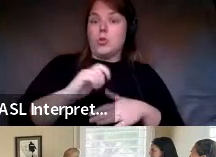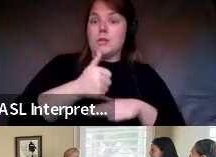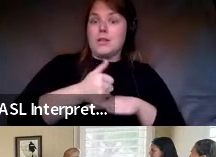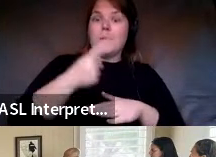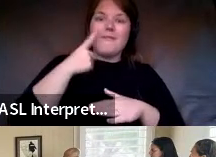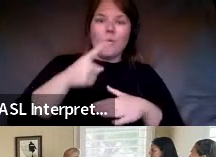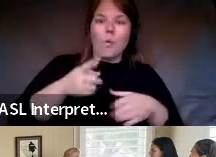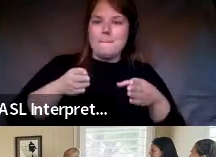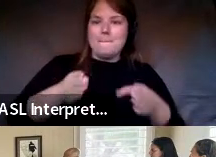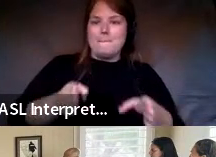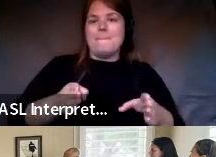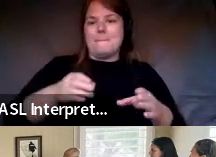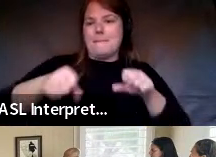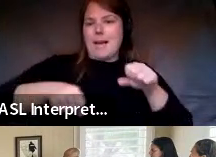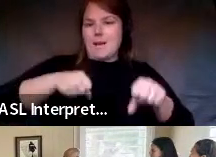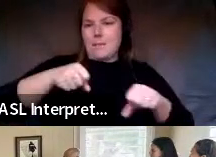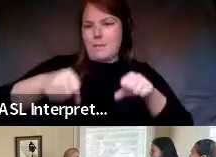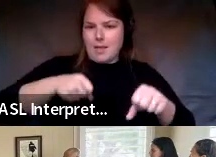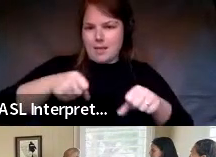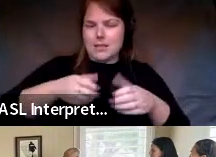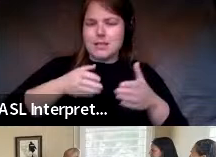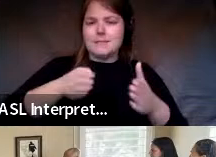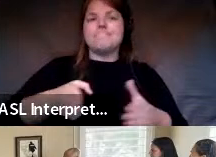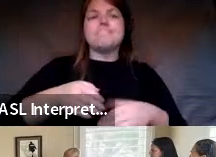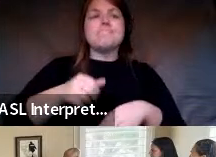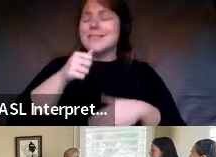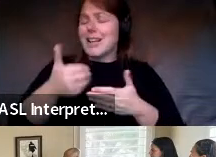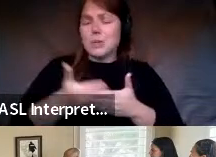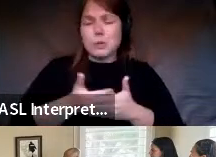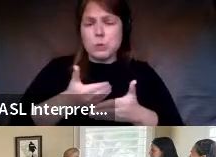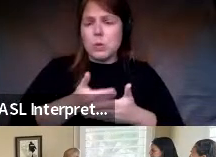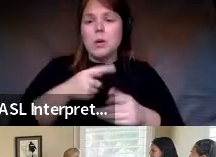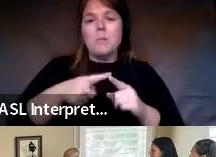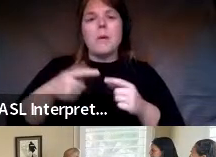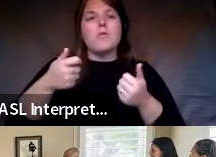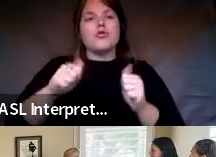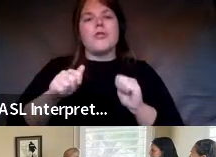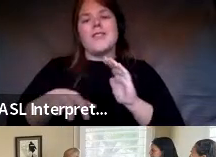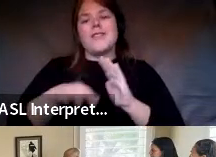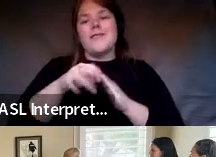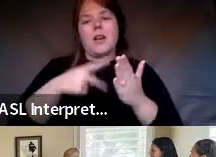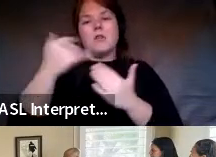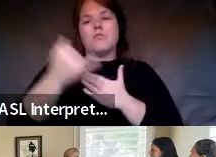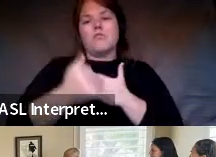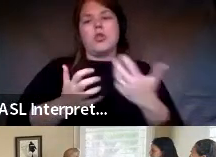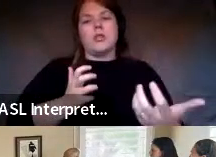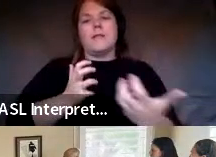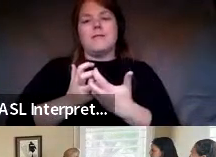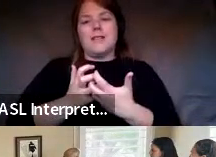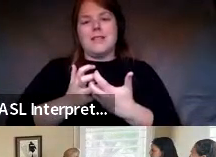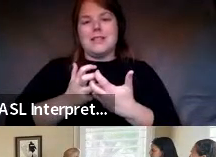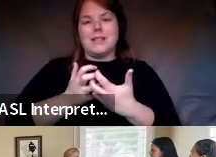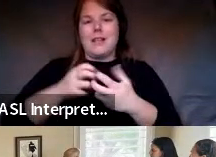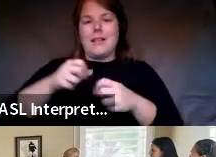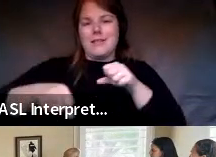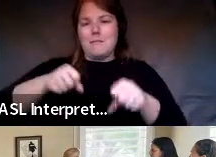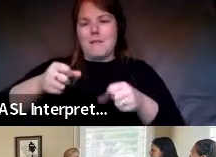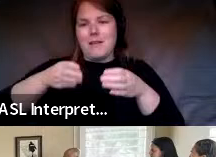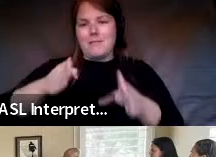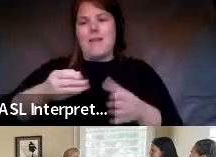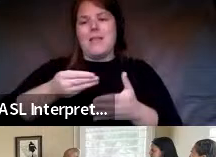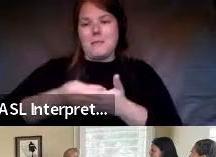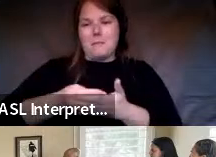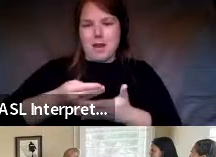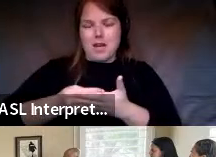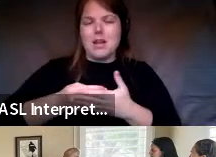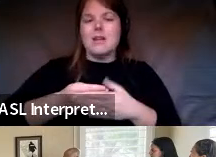paths. So this isn't a new thing. We're just trying to find a project that fits the bike path money. So I definitely want to make that clear. It's